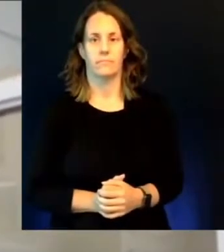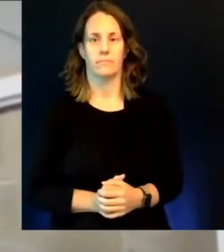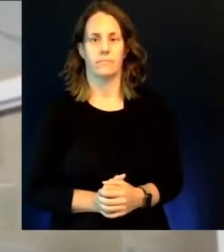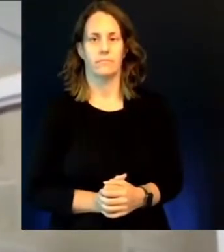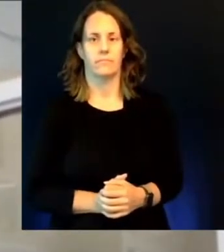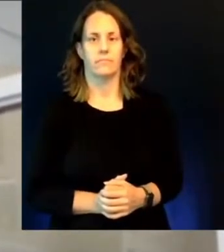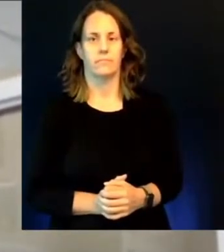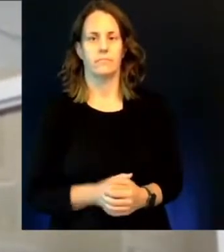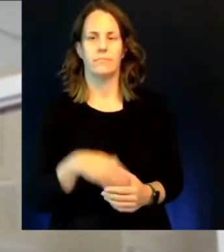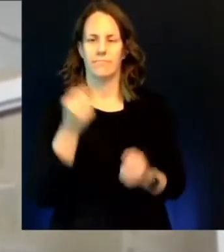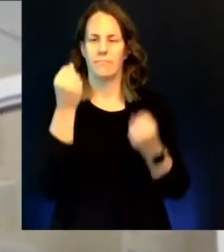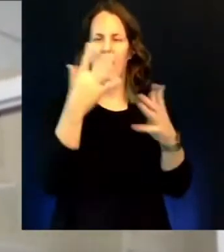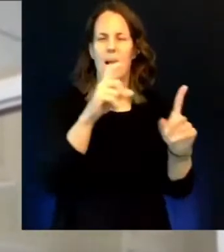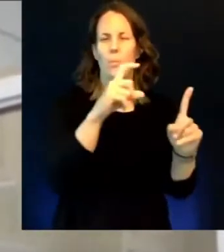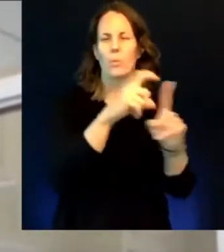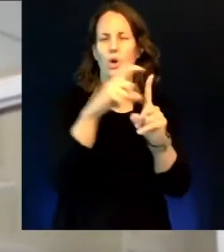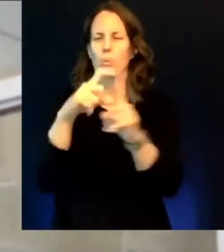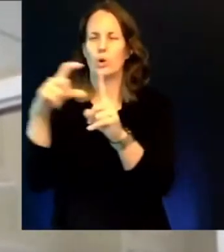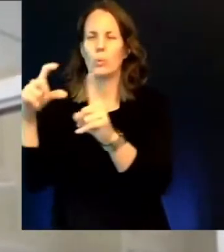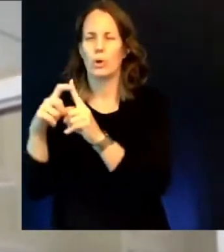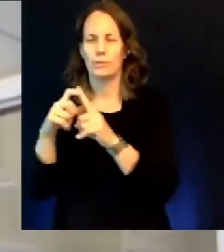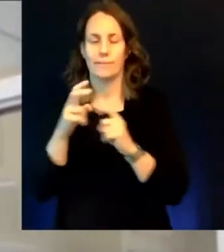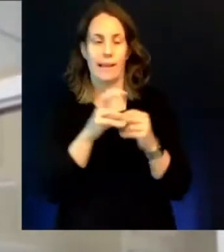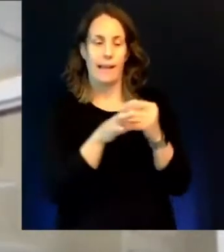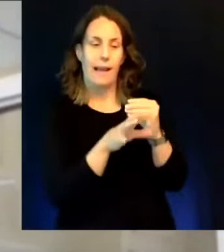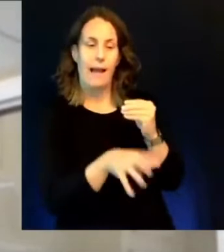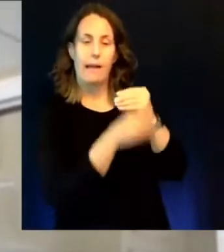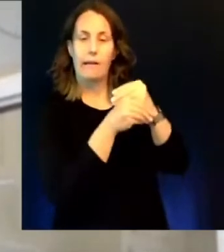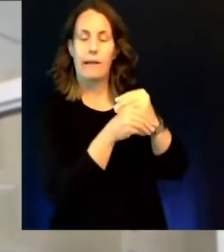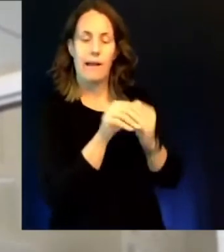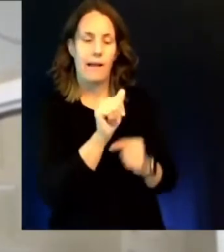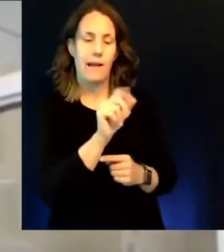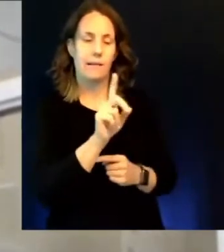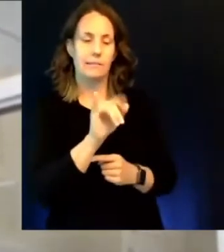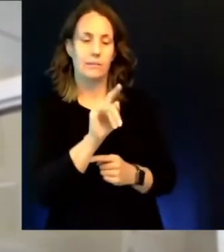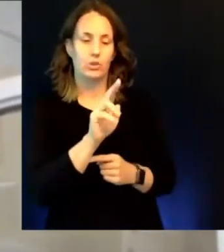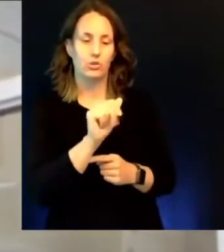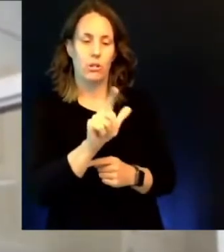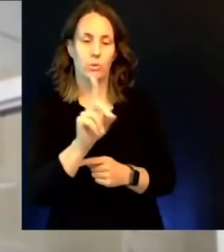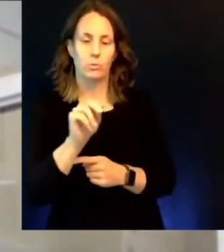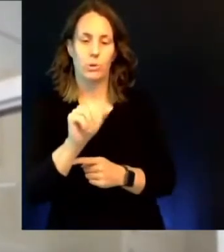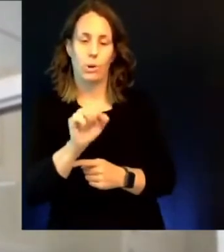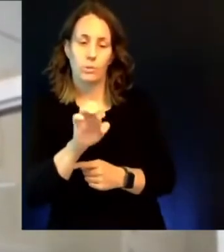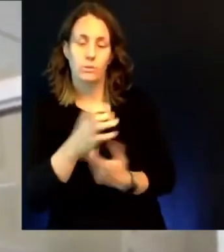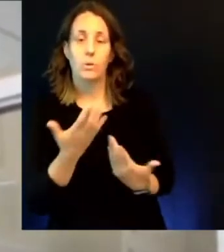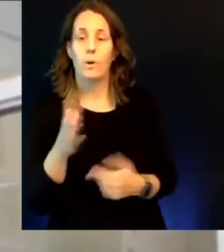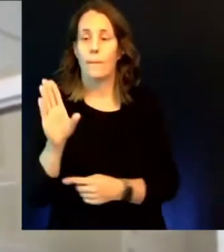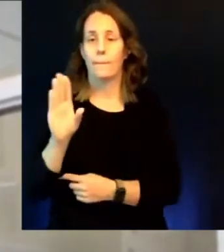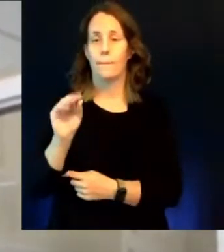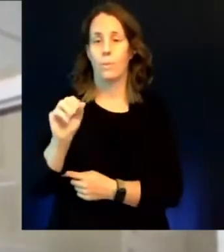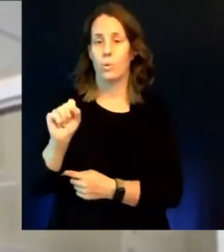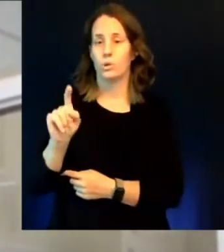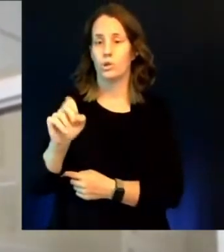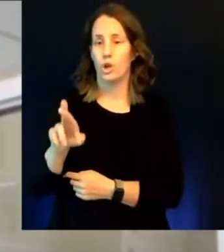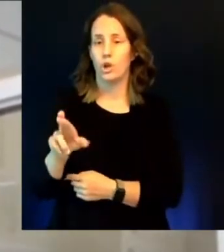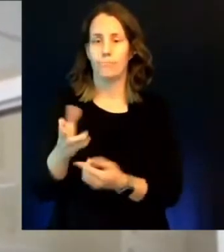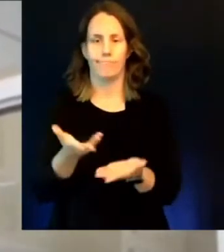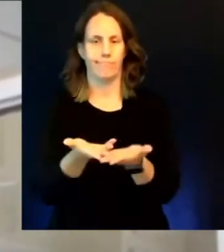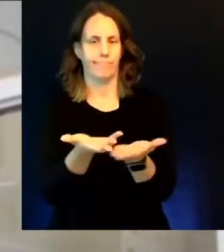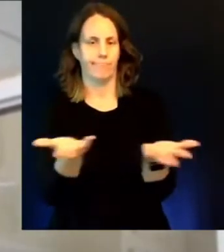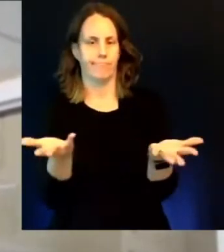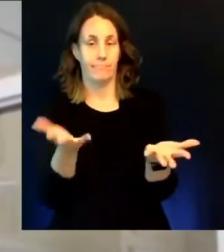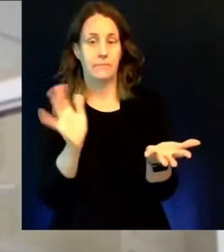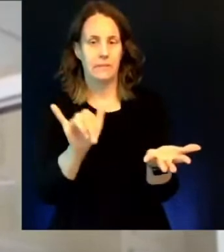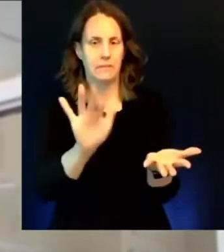is the recommendation for additional doses in people who are immunosuppressed. So this is now a recommendation that